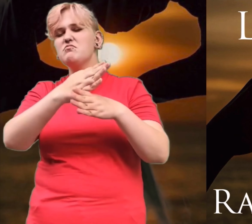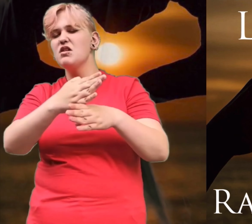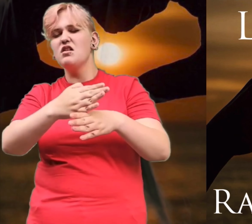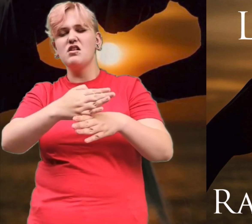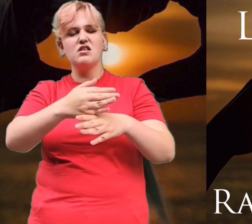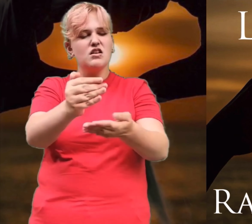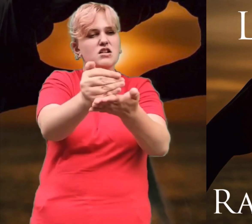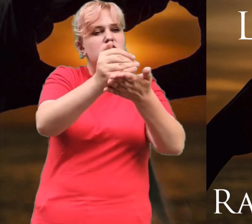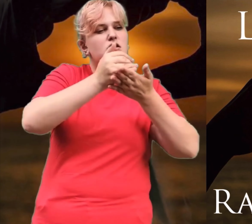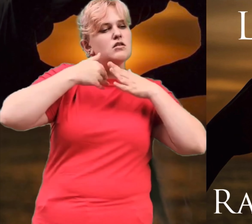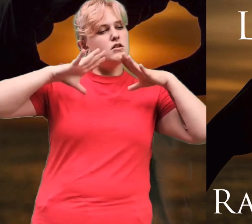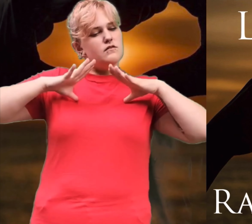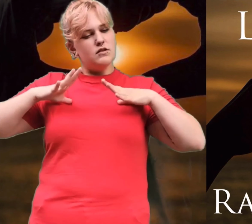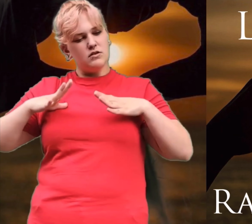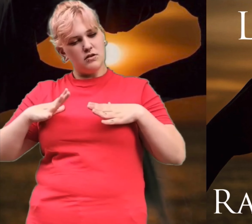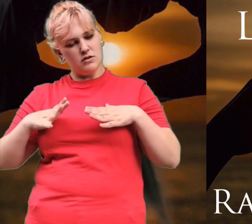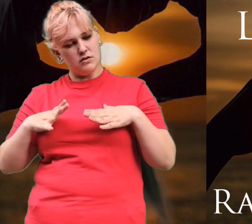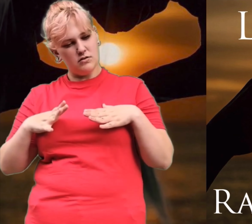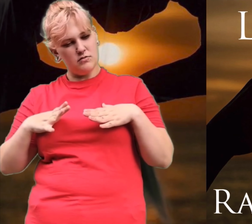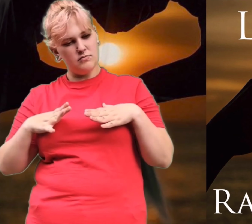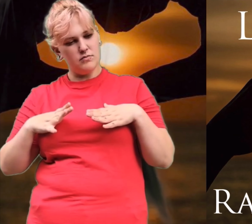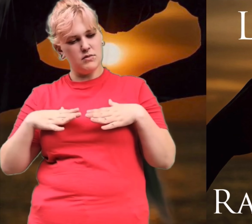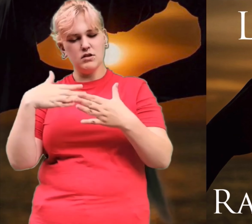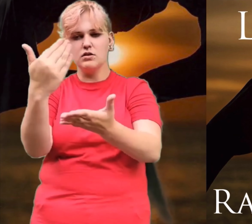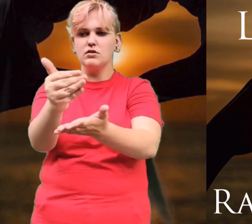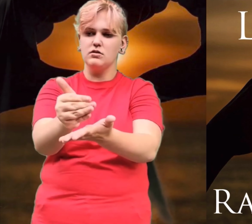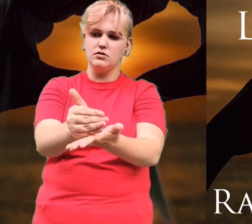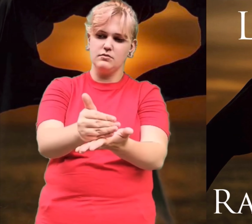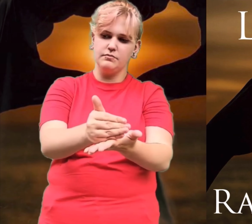mind safe and calm,